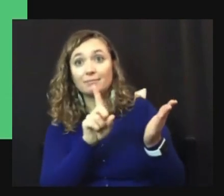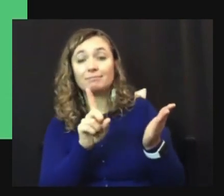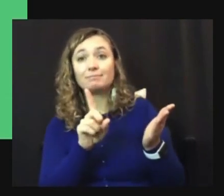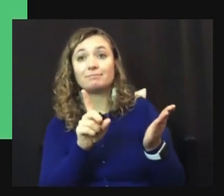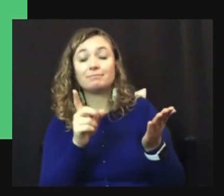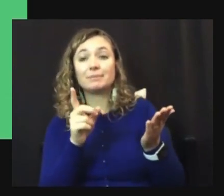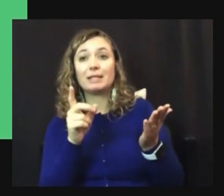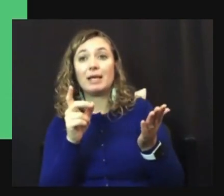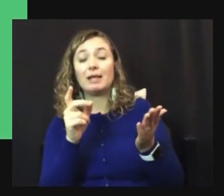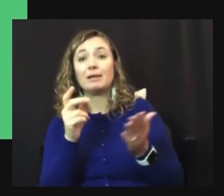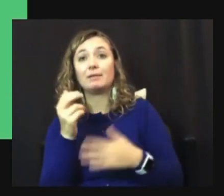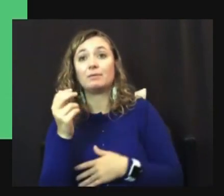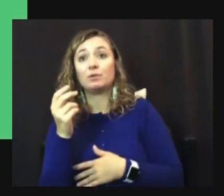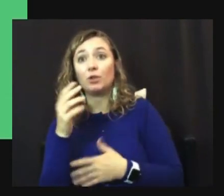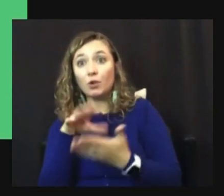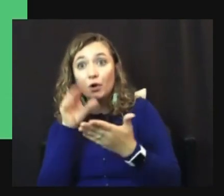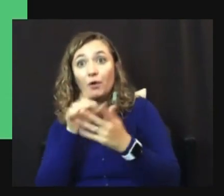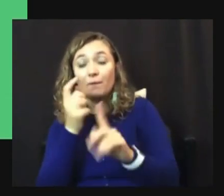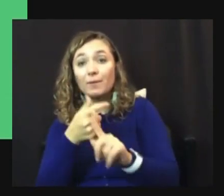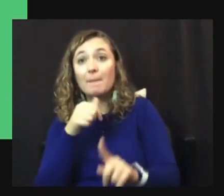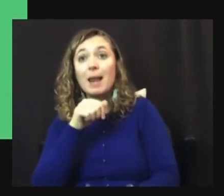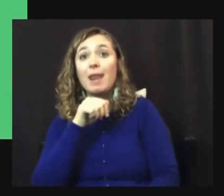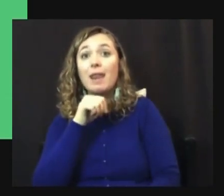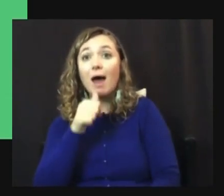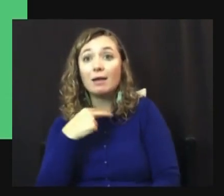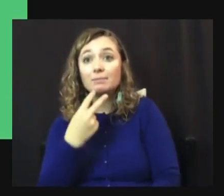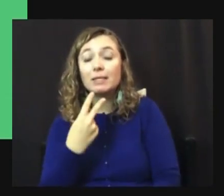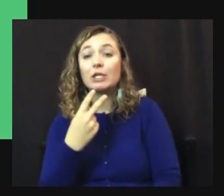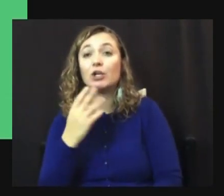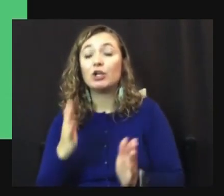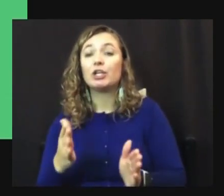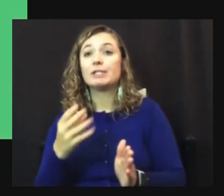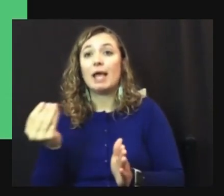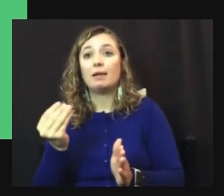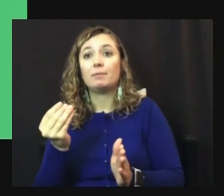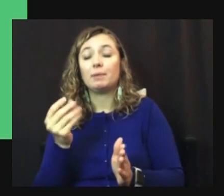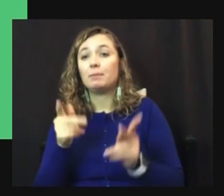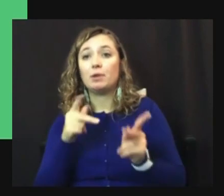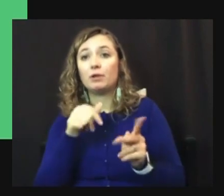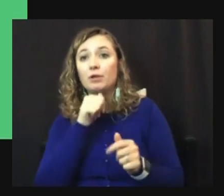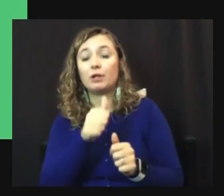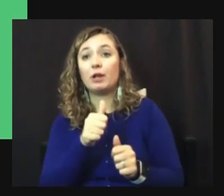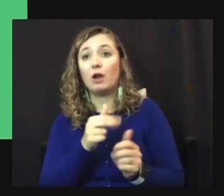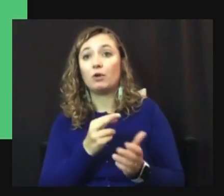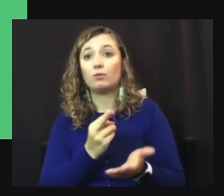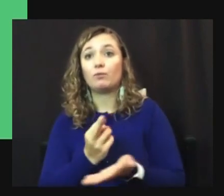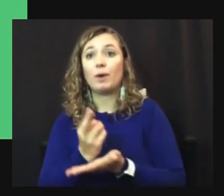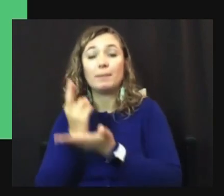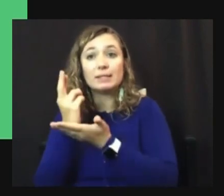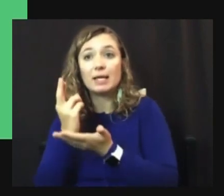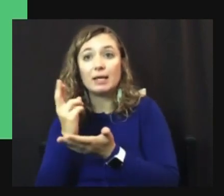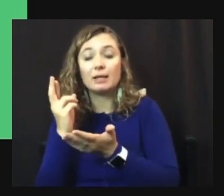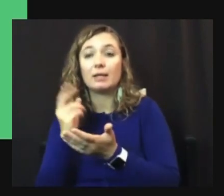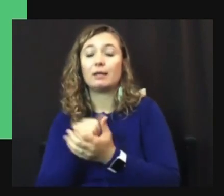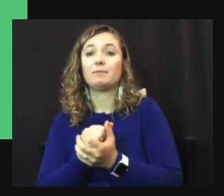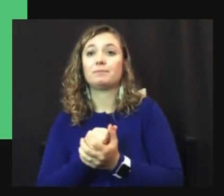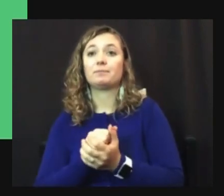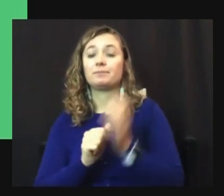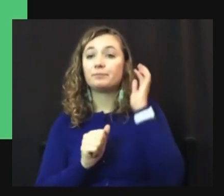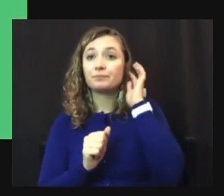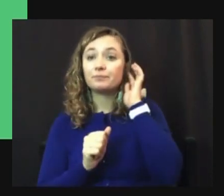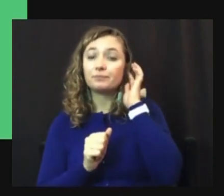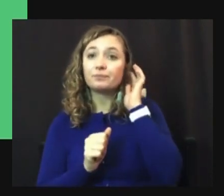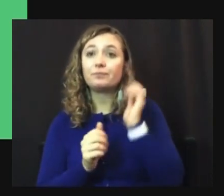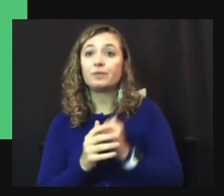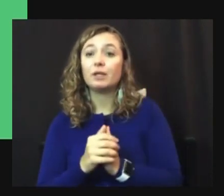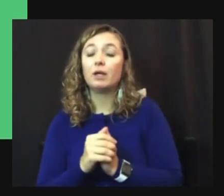from non-speakers and from underrepresented voices, because the vast majority of autistic